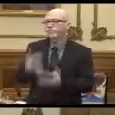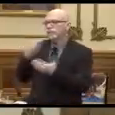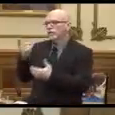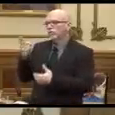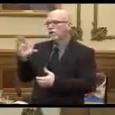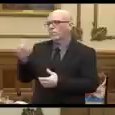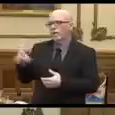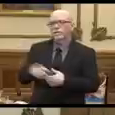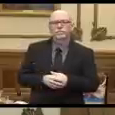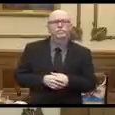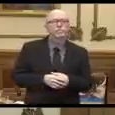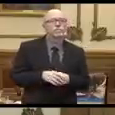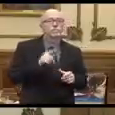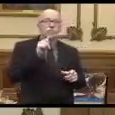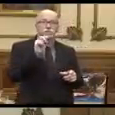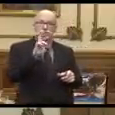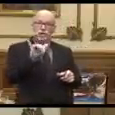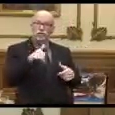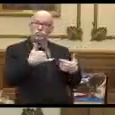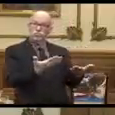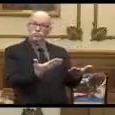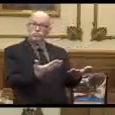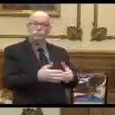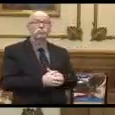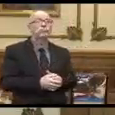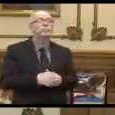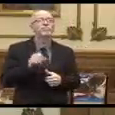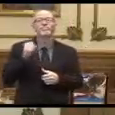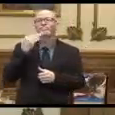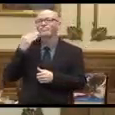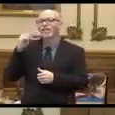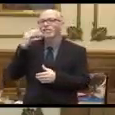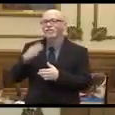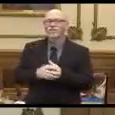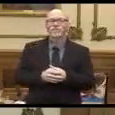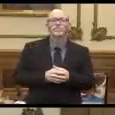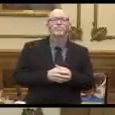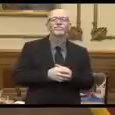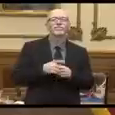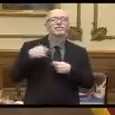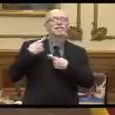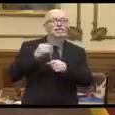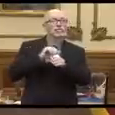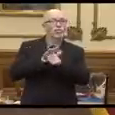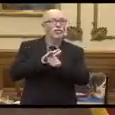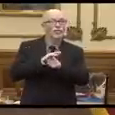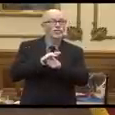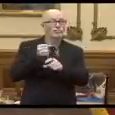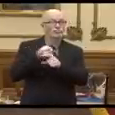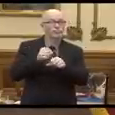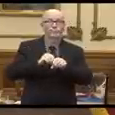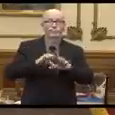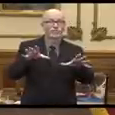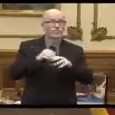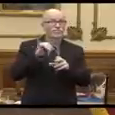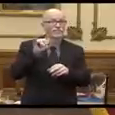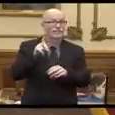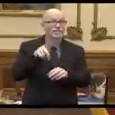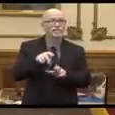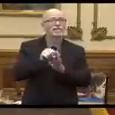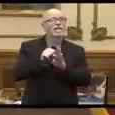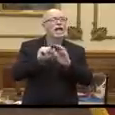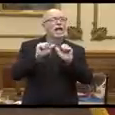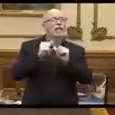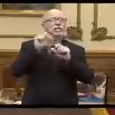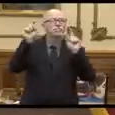Box. Terry, you want to give us your report? Yes, thank you, Governor. Since the COVID-19 pandemic took hold in Indiana, state